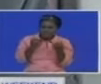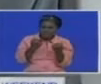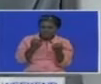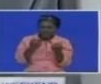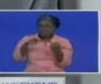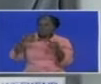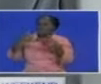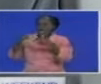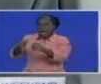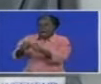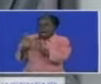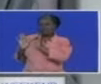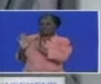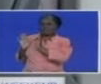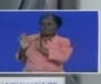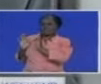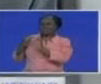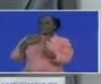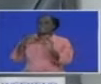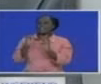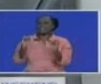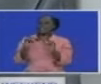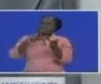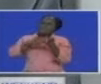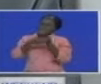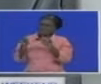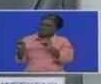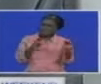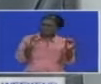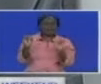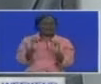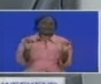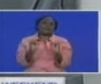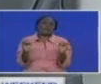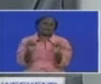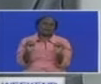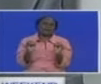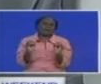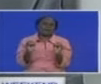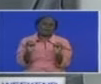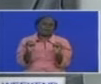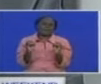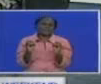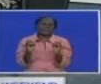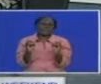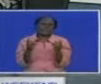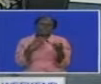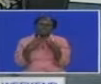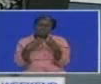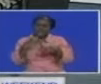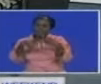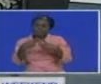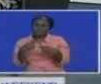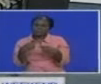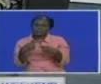abstained, yes, and we don't like that, it doesn't mean we have shifted. So there is we're really certainly no, talking about it. But we